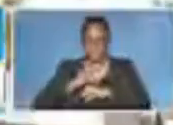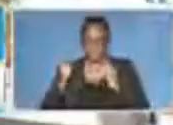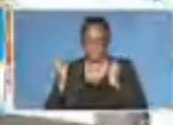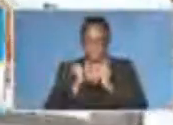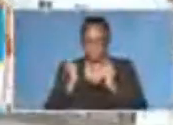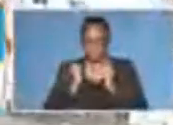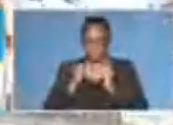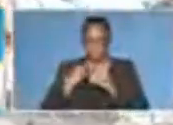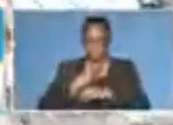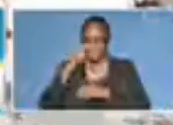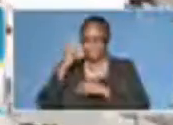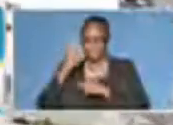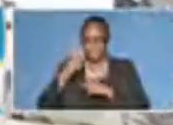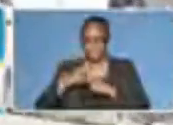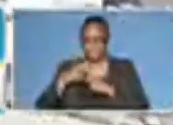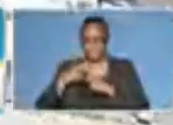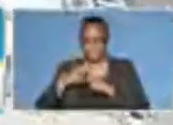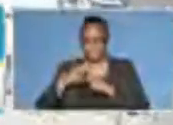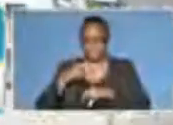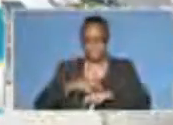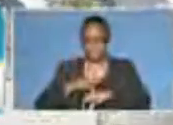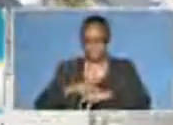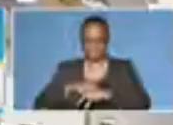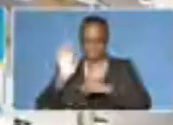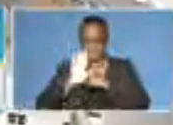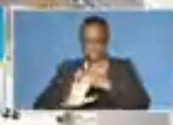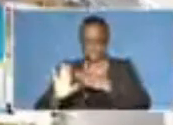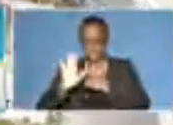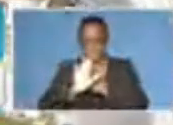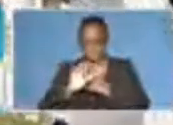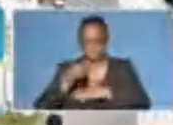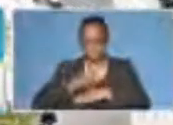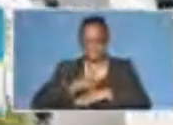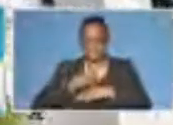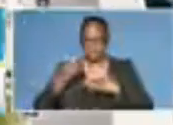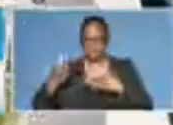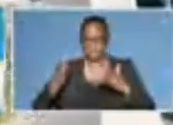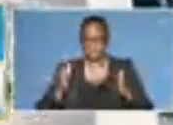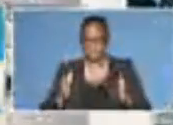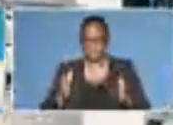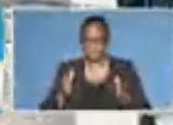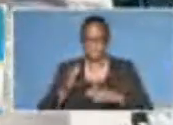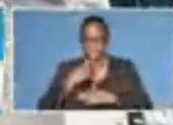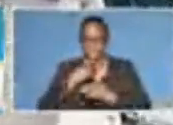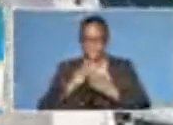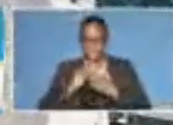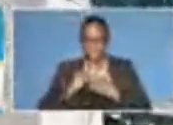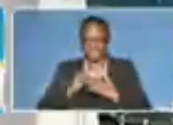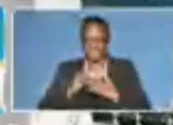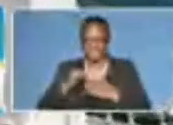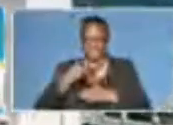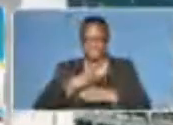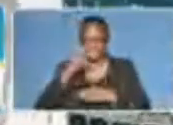protect our borders, it is even more imperative that no stone is left unturned, and by extension, that we adequately